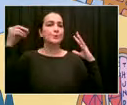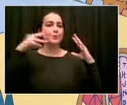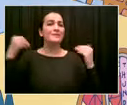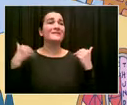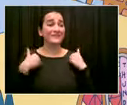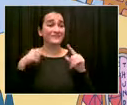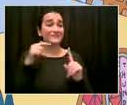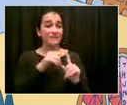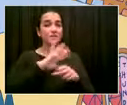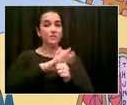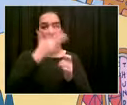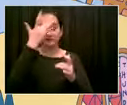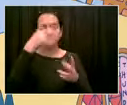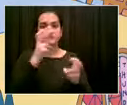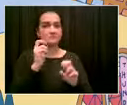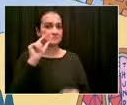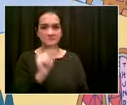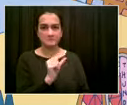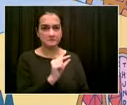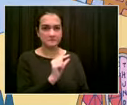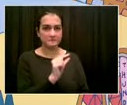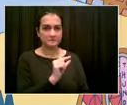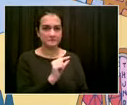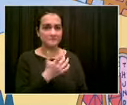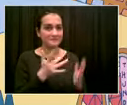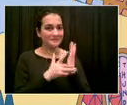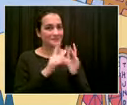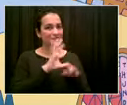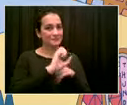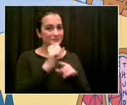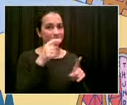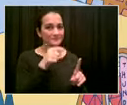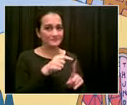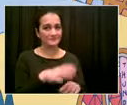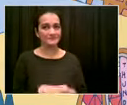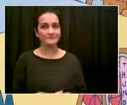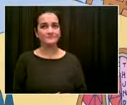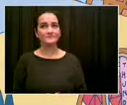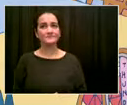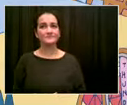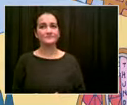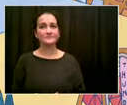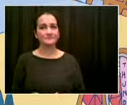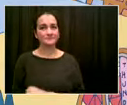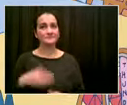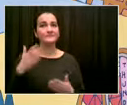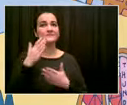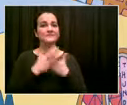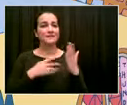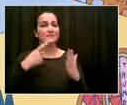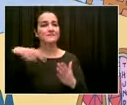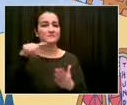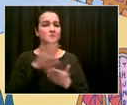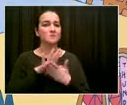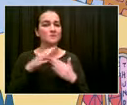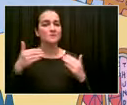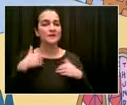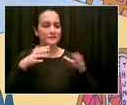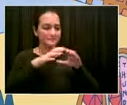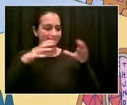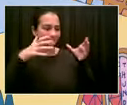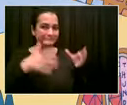bidding process undertaken in purchasing those air purifiers? Elizabeth, I'll have the team follow up on